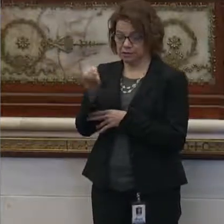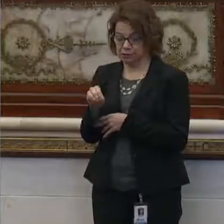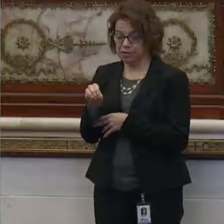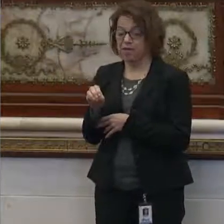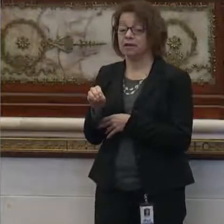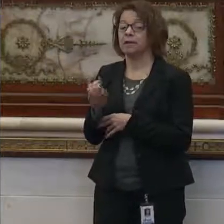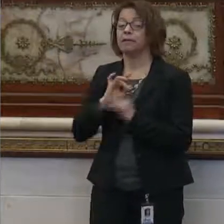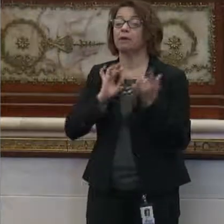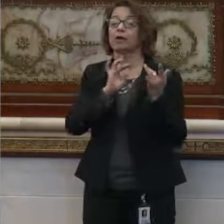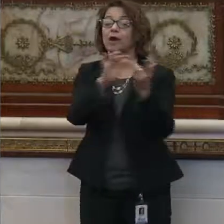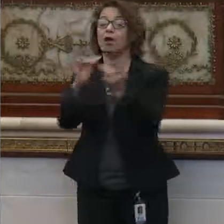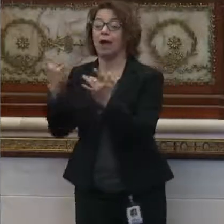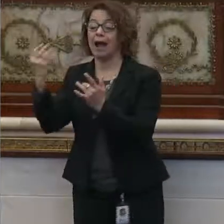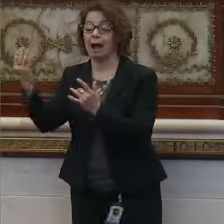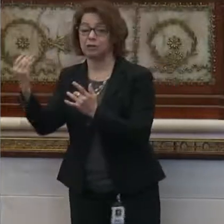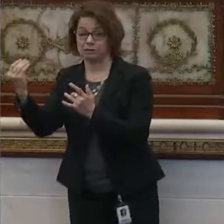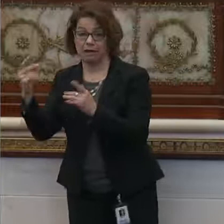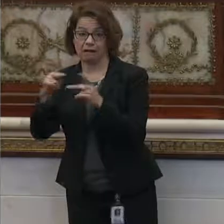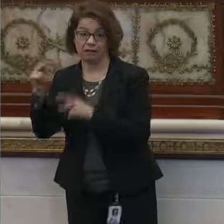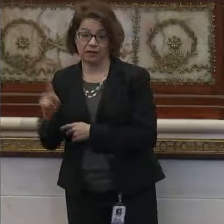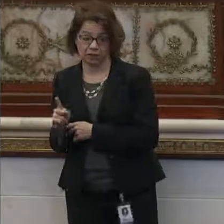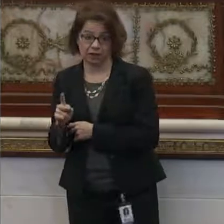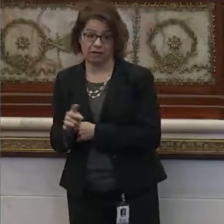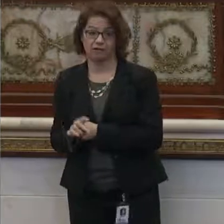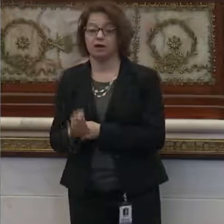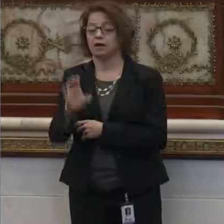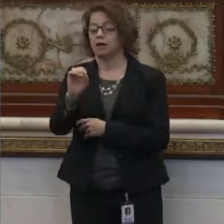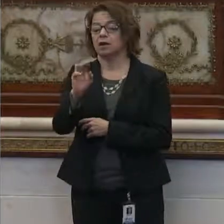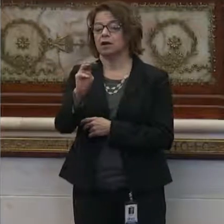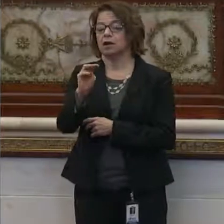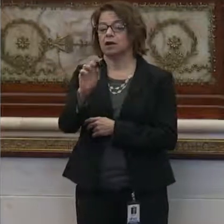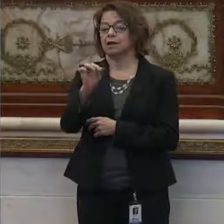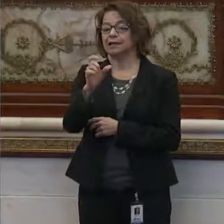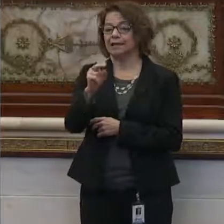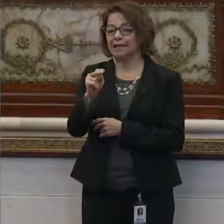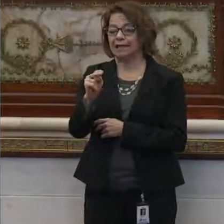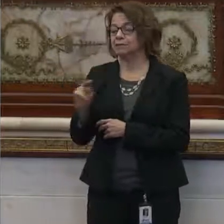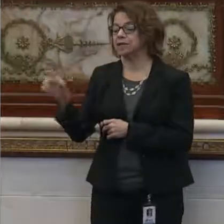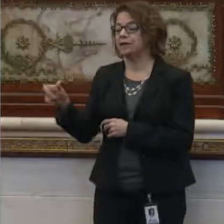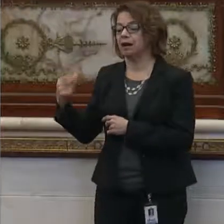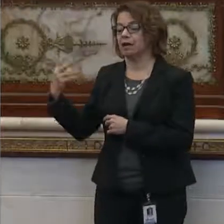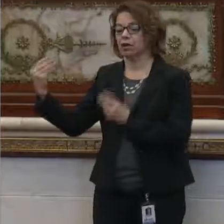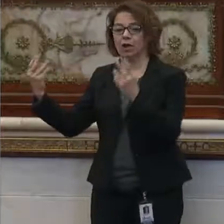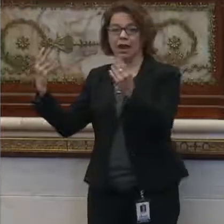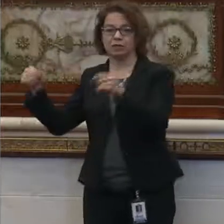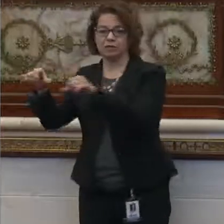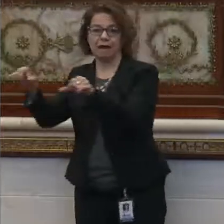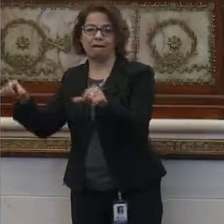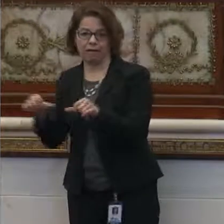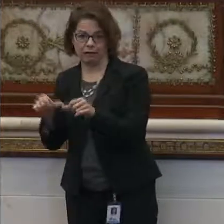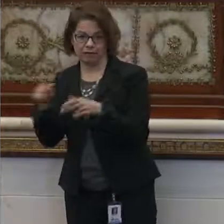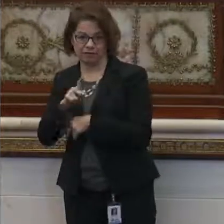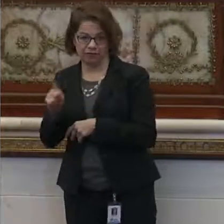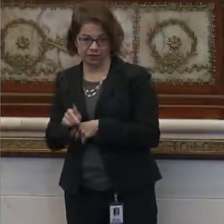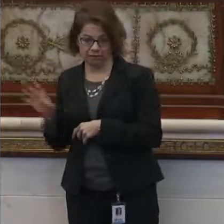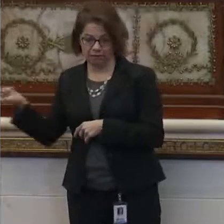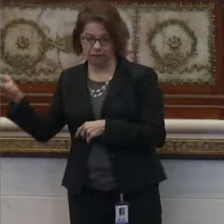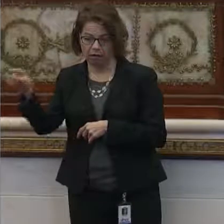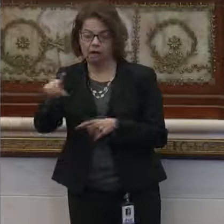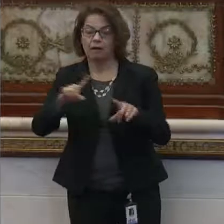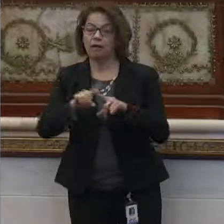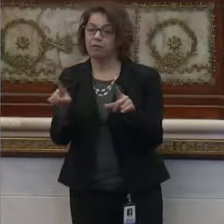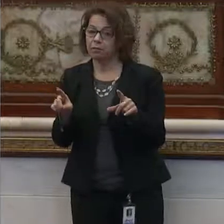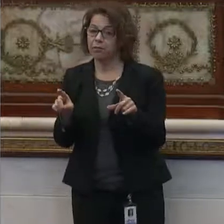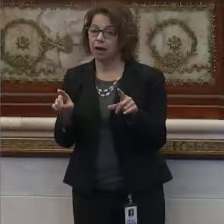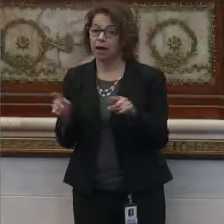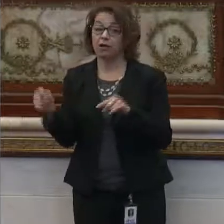is greater Philadelphia. So we also have programs in Camden and the surrounding suburbs of Philadelphia. But we've got, I'll tell you what, it's,